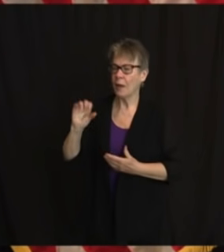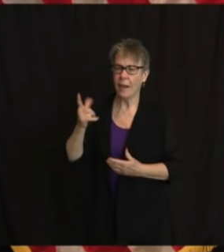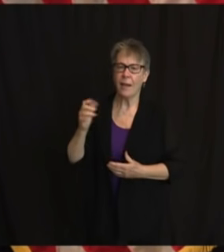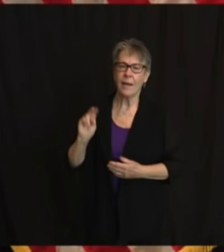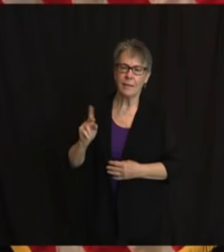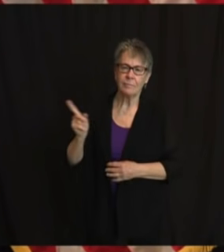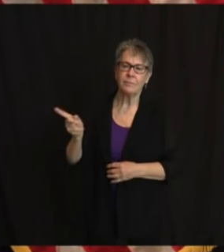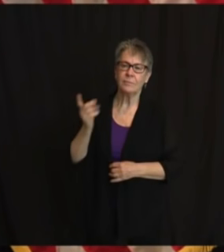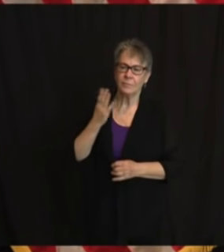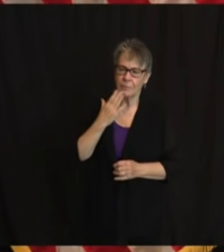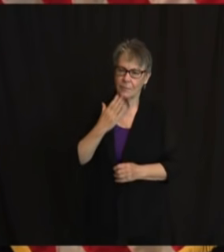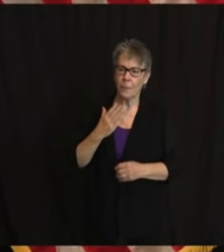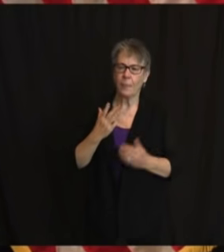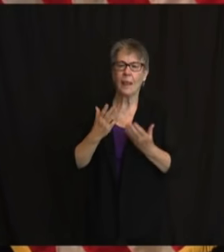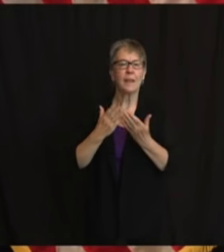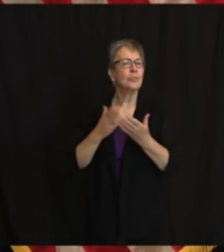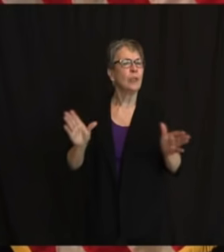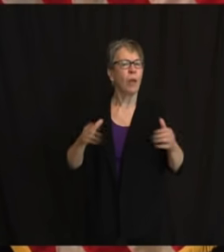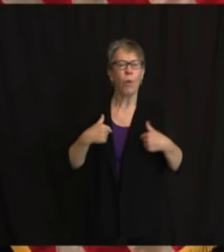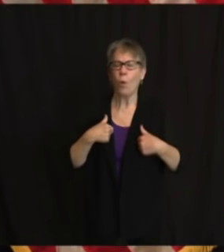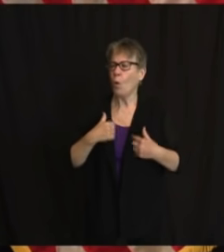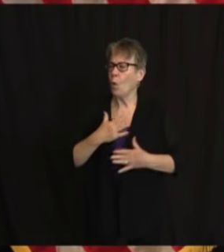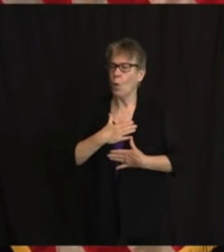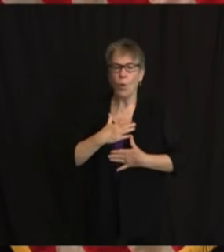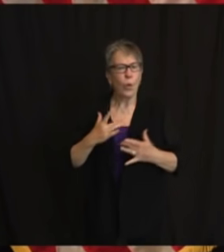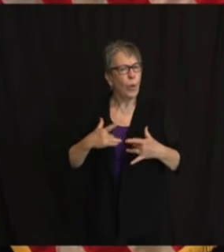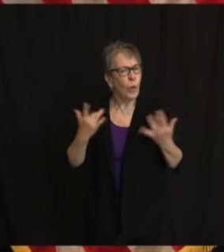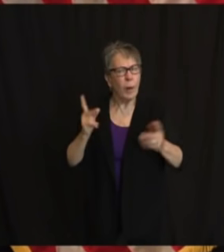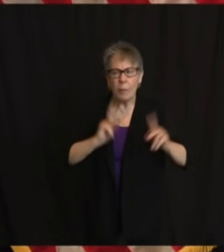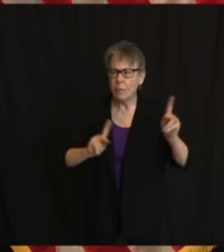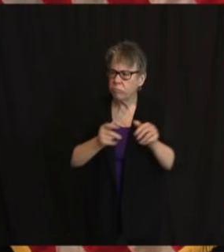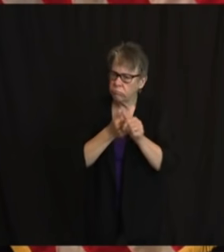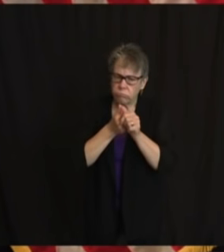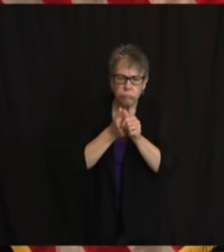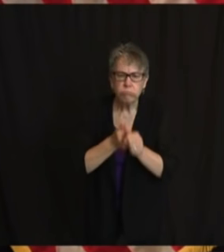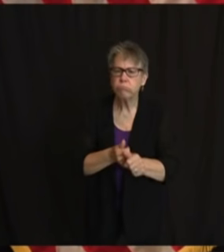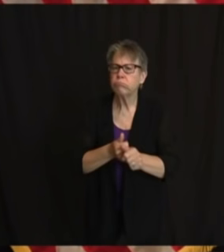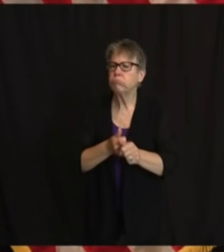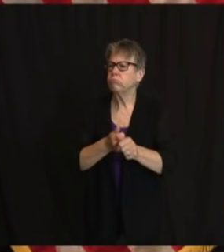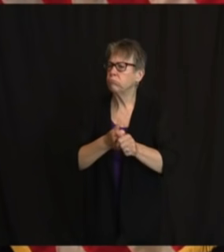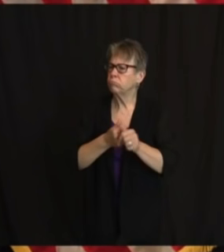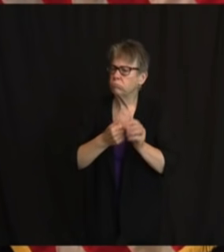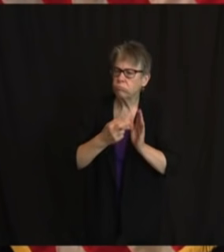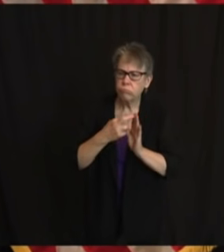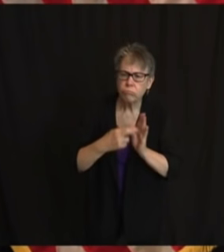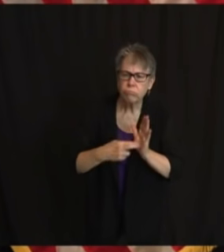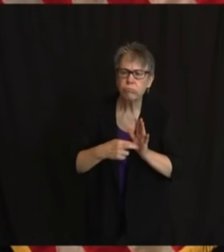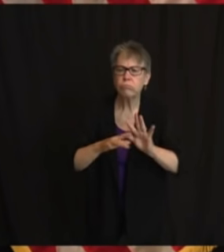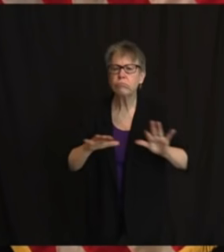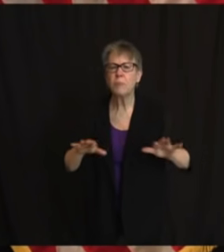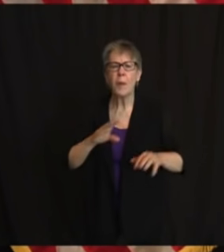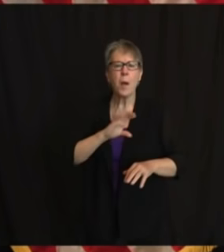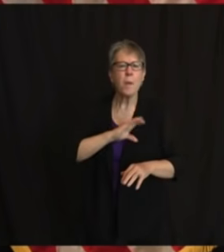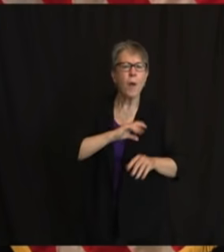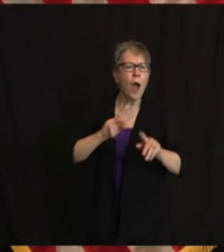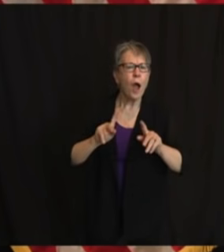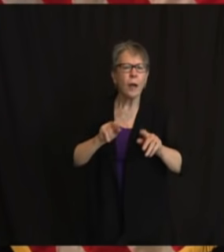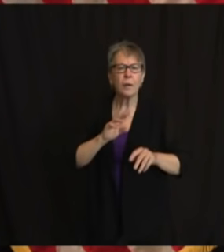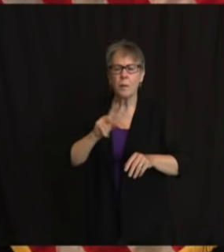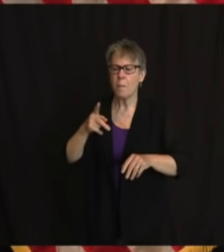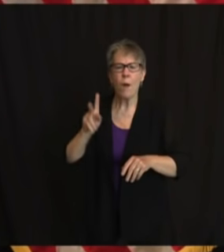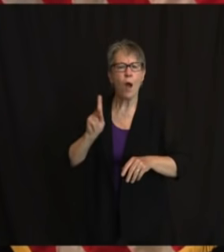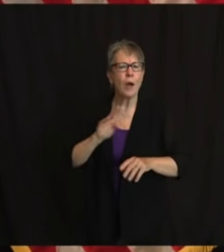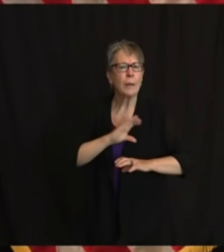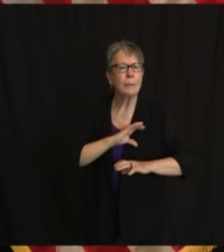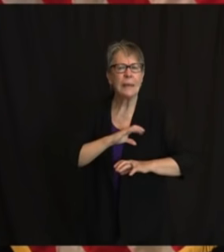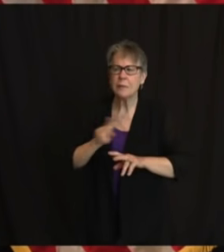Saturday night. We exchanged last night. Her people were out there. Pat's folks were out there. As I mentioned earlier, in my county, counties up and